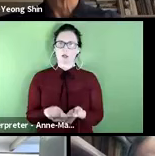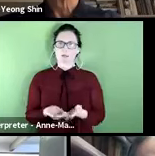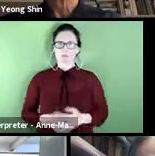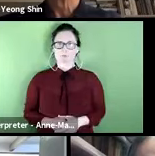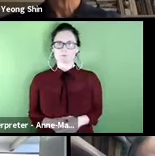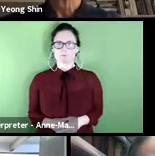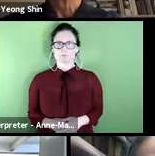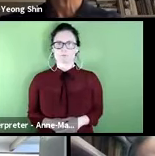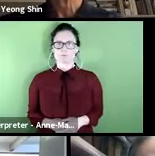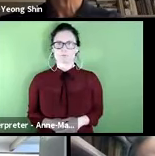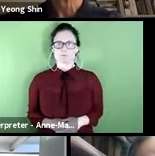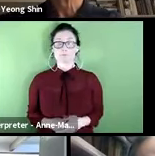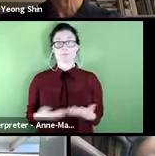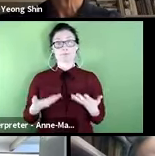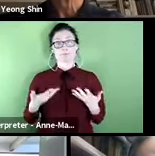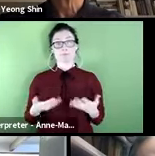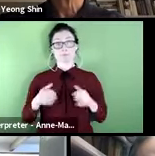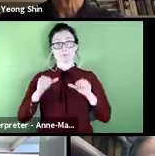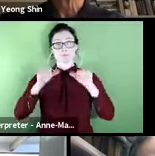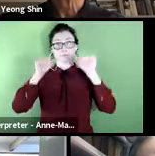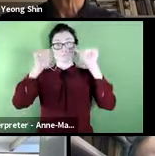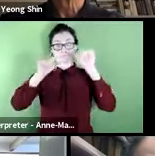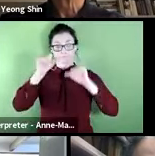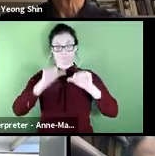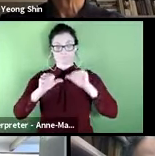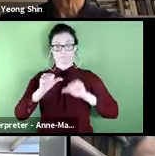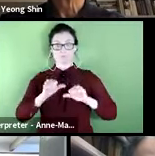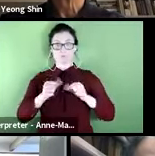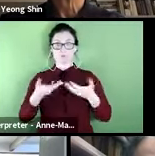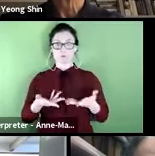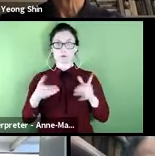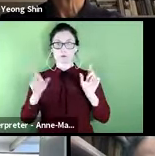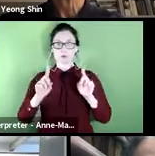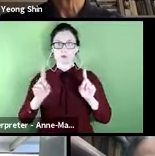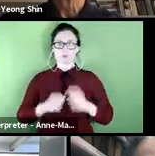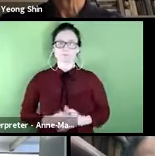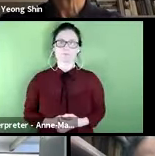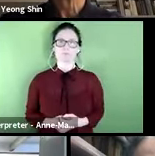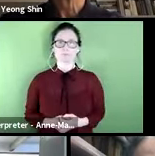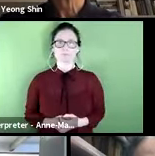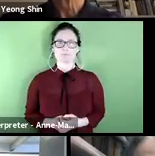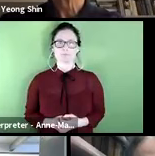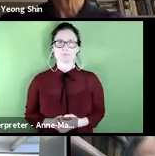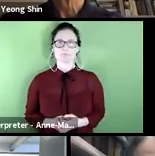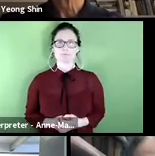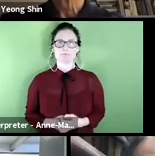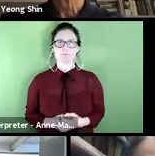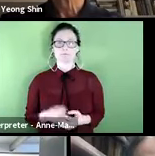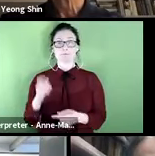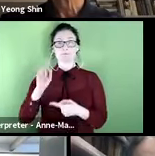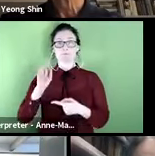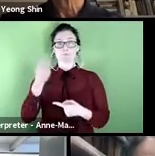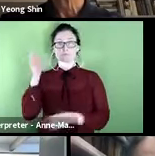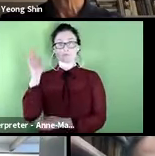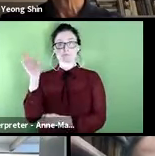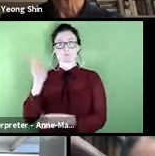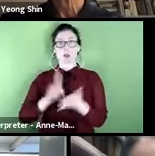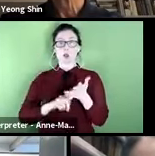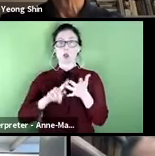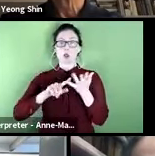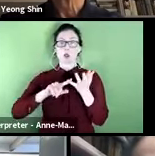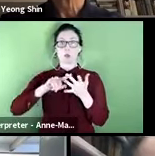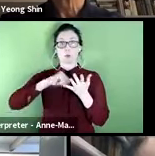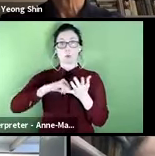So the format for today's session will be that the first speaker, Li Chunling, will speak for